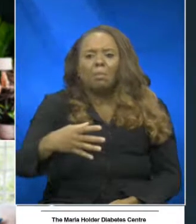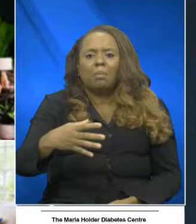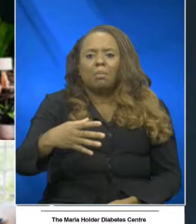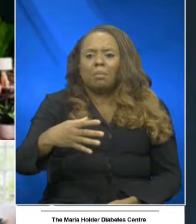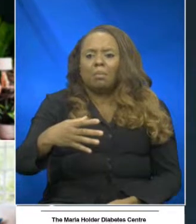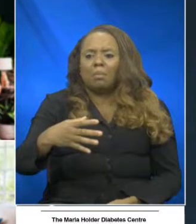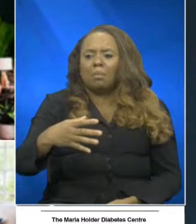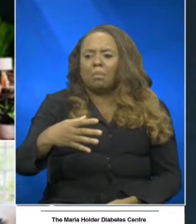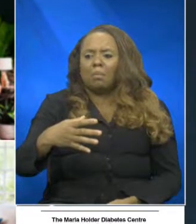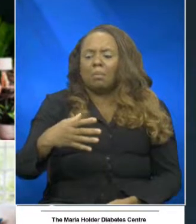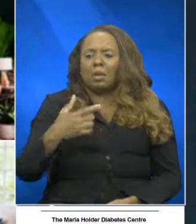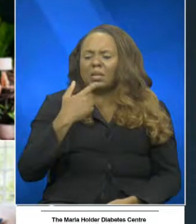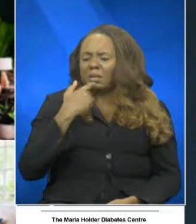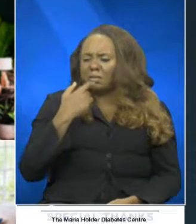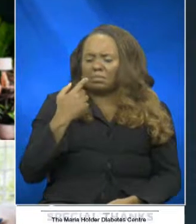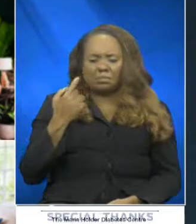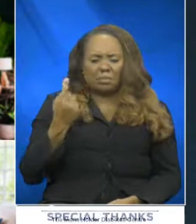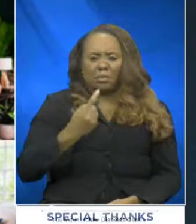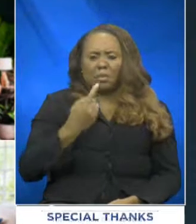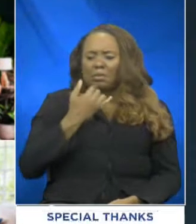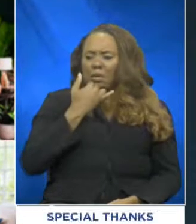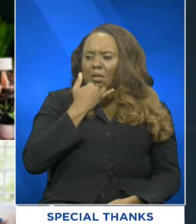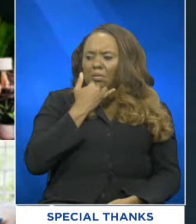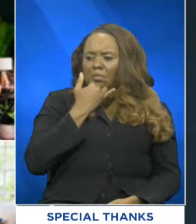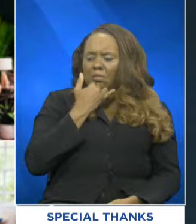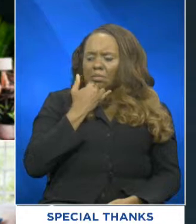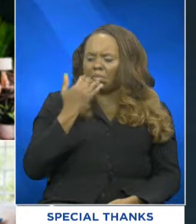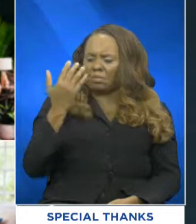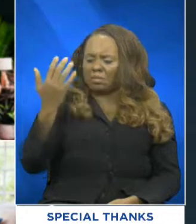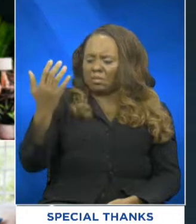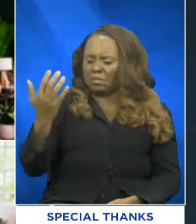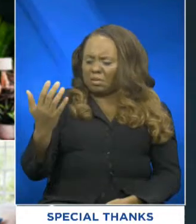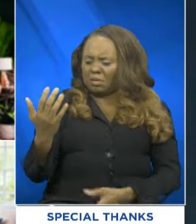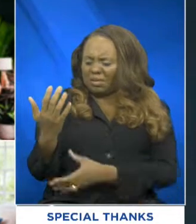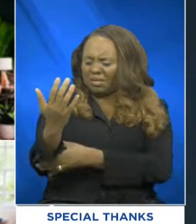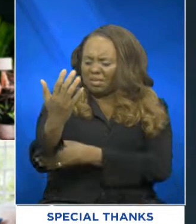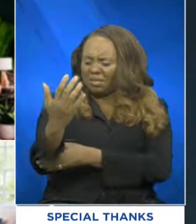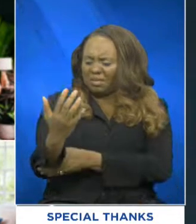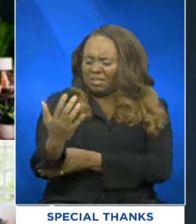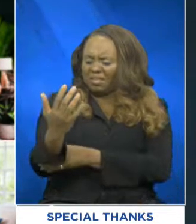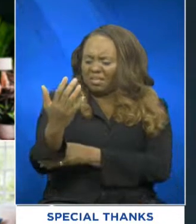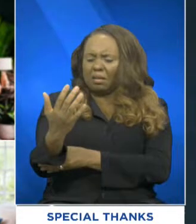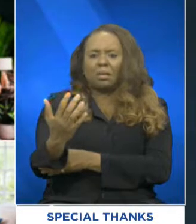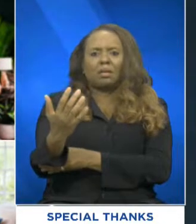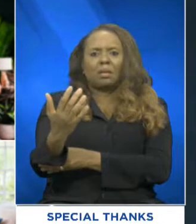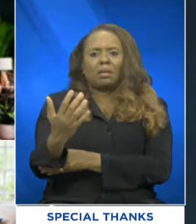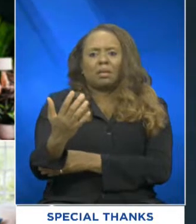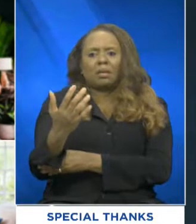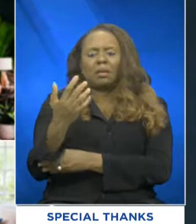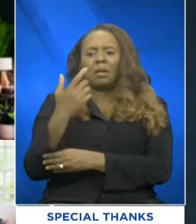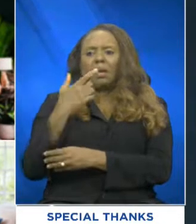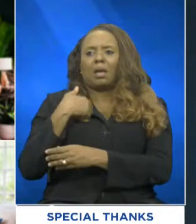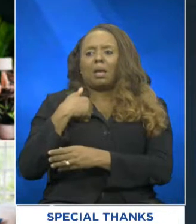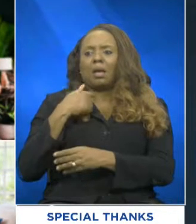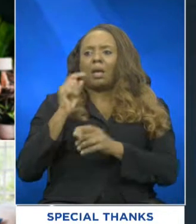I said to myself, something is wrong. And I went and I looked in the mirror